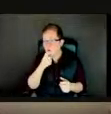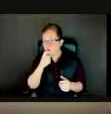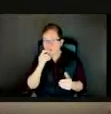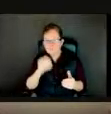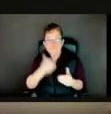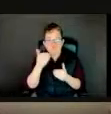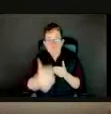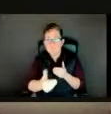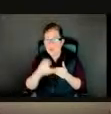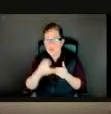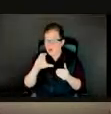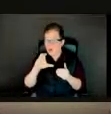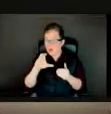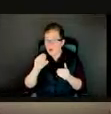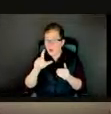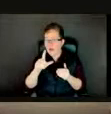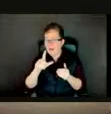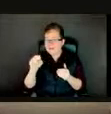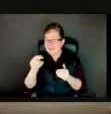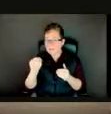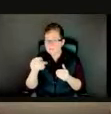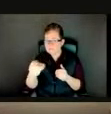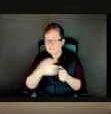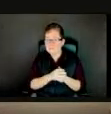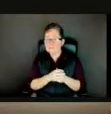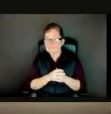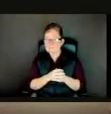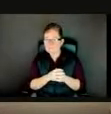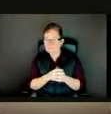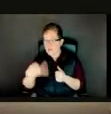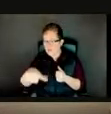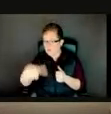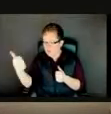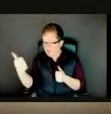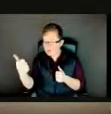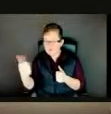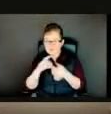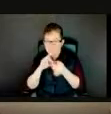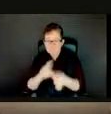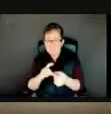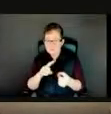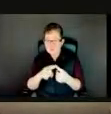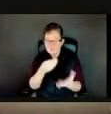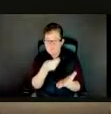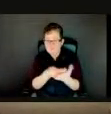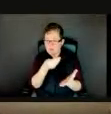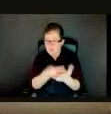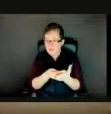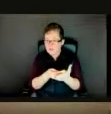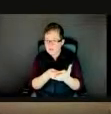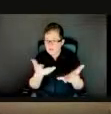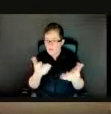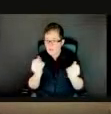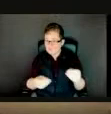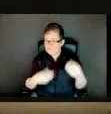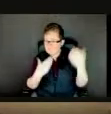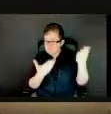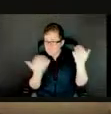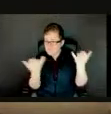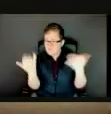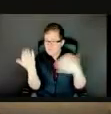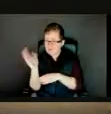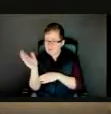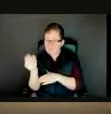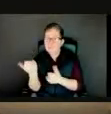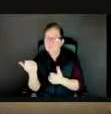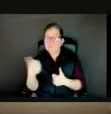on? Colleen? Josh, is there anything else that you had related to finance that you wanted to present tonight? Oh, yes, thank you. If